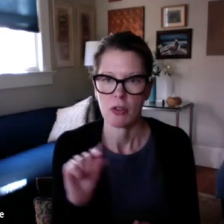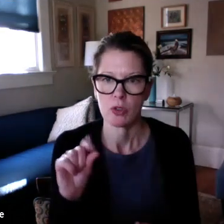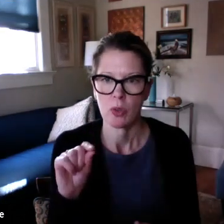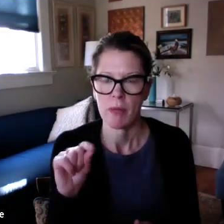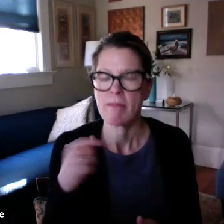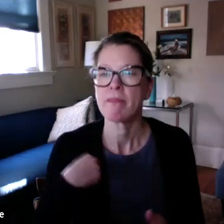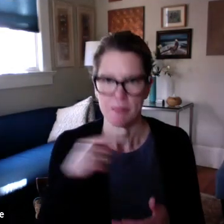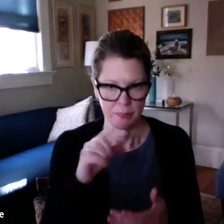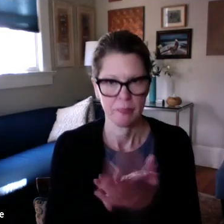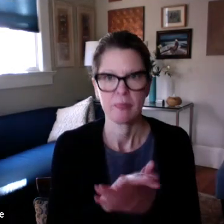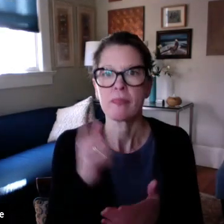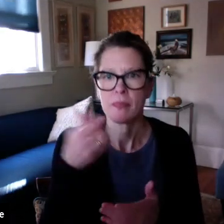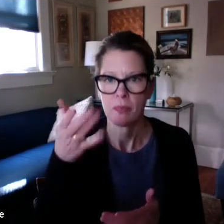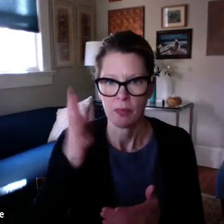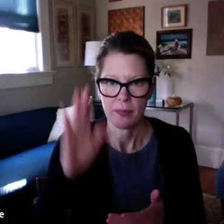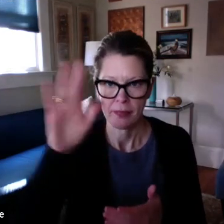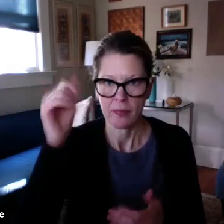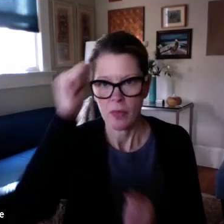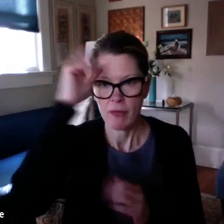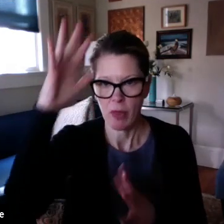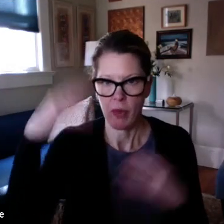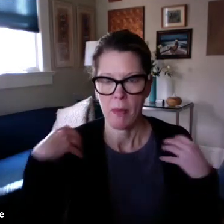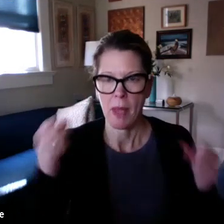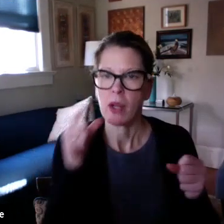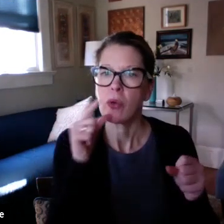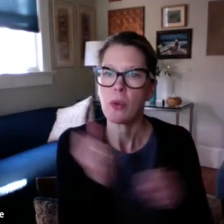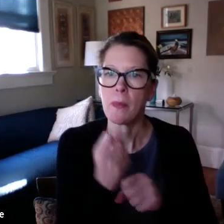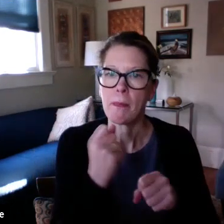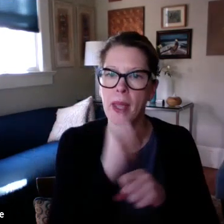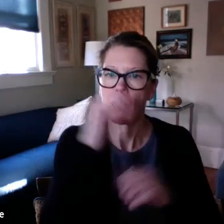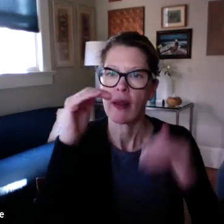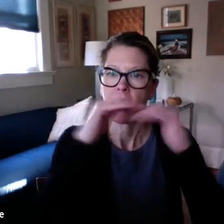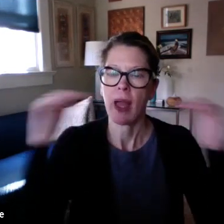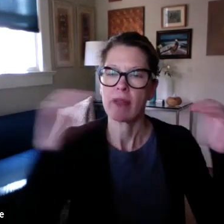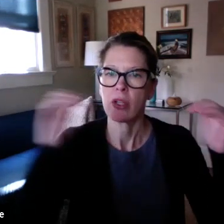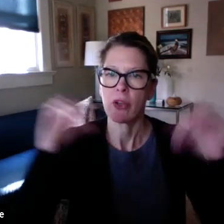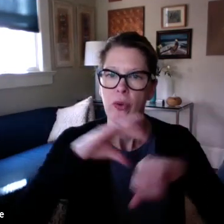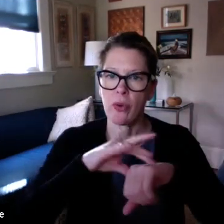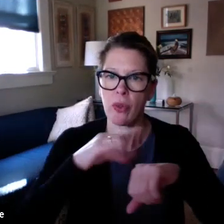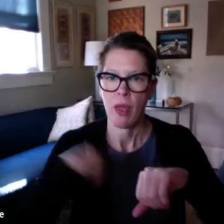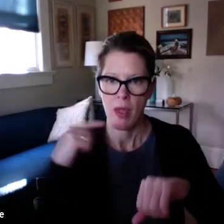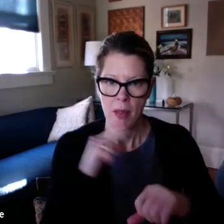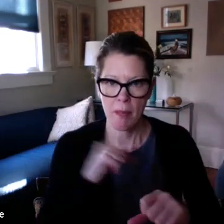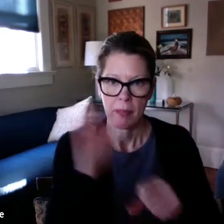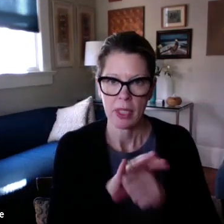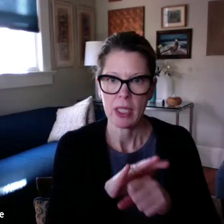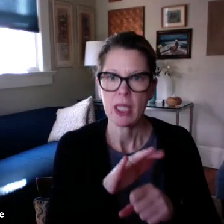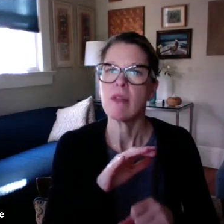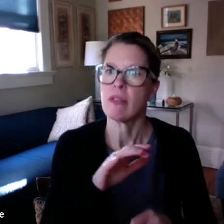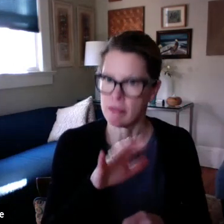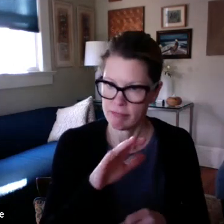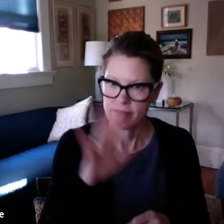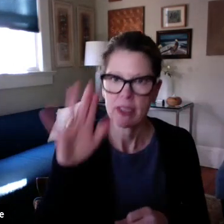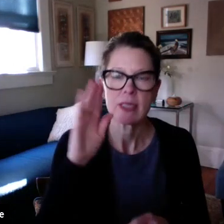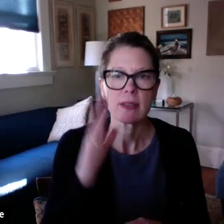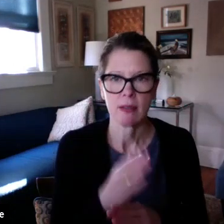I believe in God, the Father Almighty, creator of heaven and earth. I believe in Jesus Christ, his only